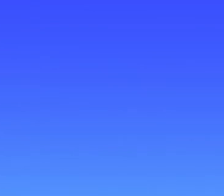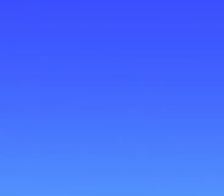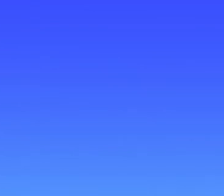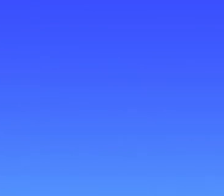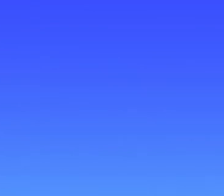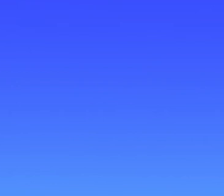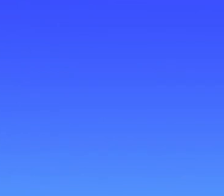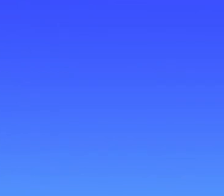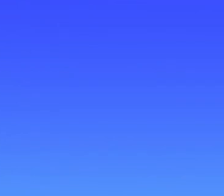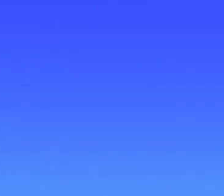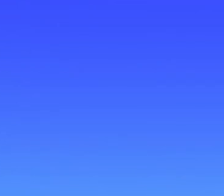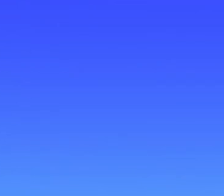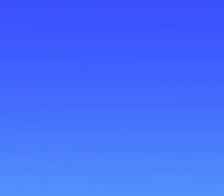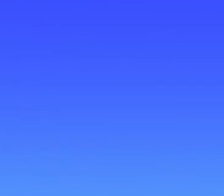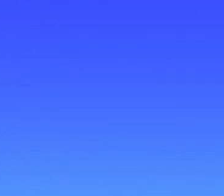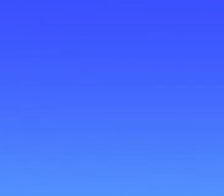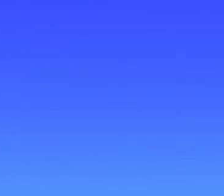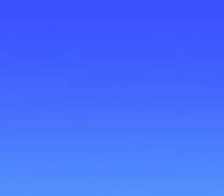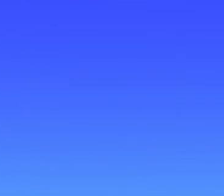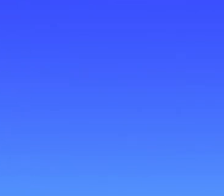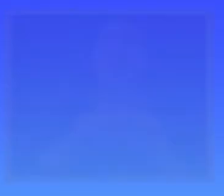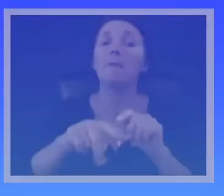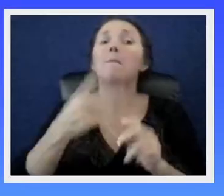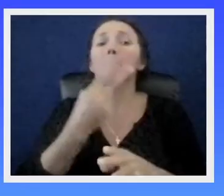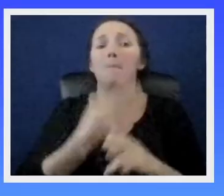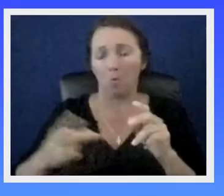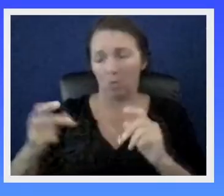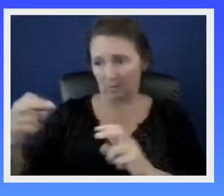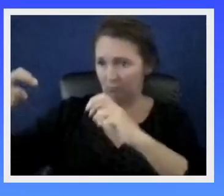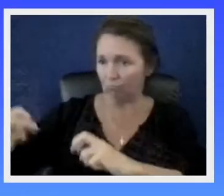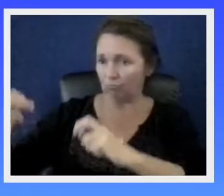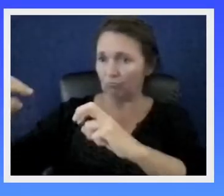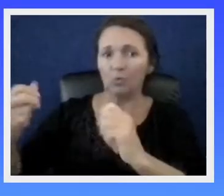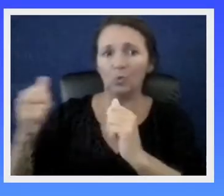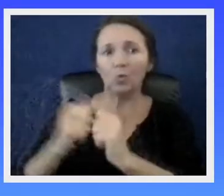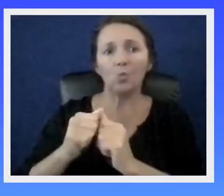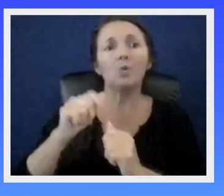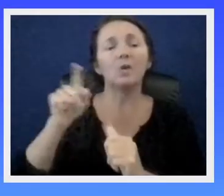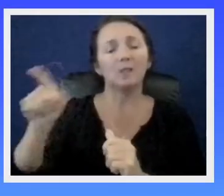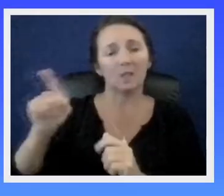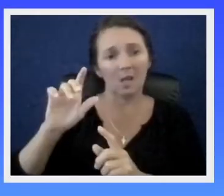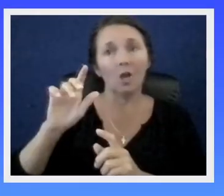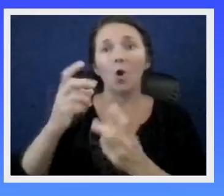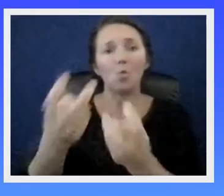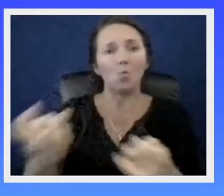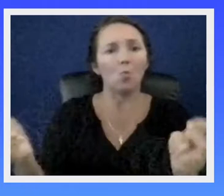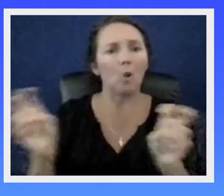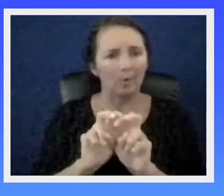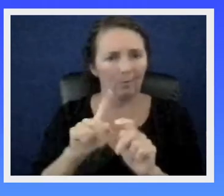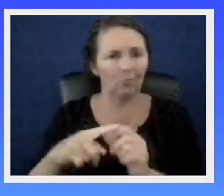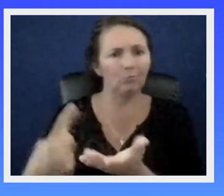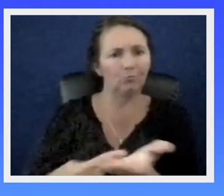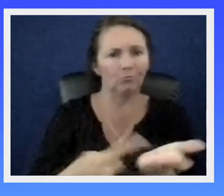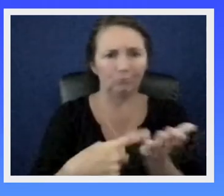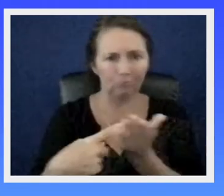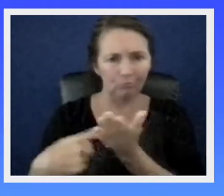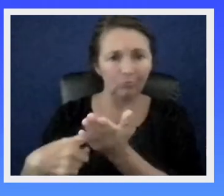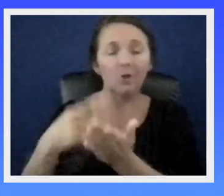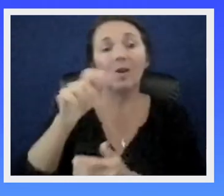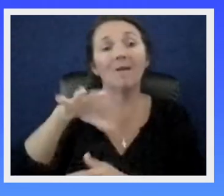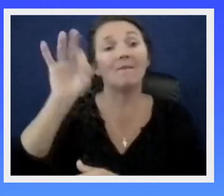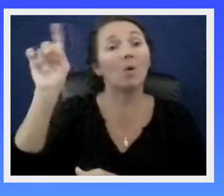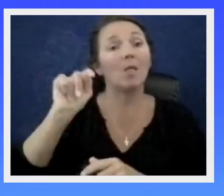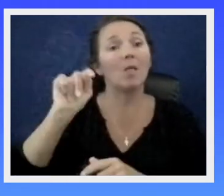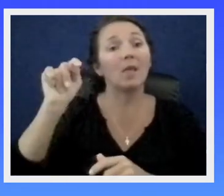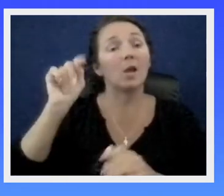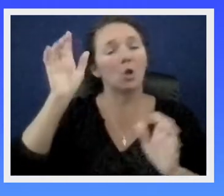conflict. But both candidates sat down with the arts and culture leaders for a roundtable. So those conversations can be found at the Create the Vote